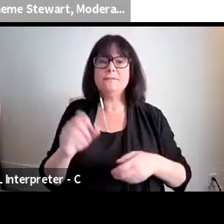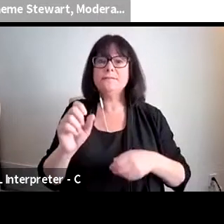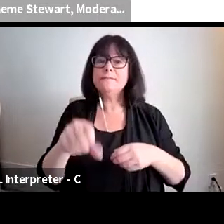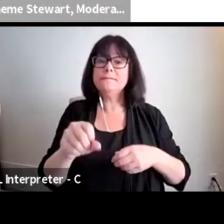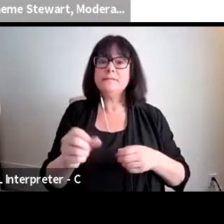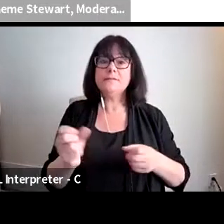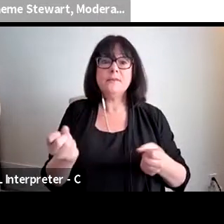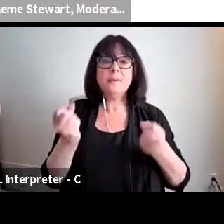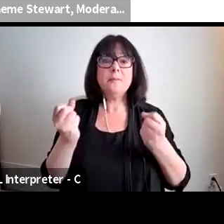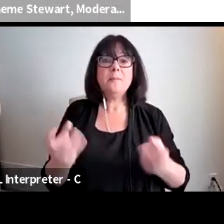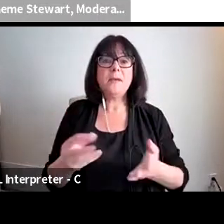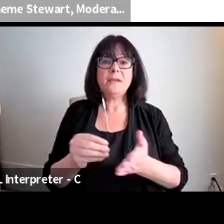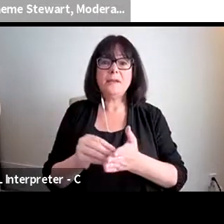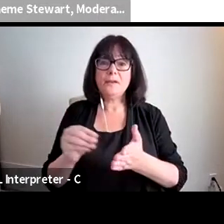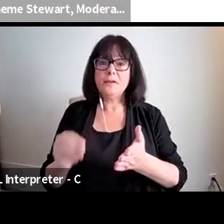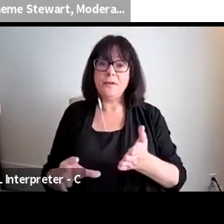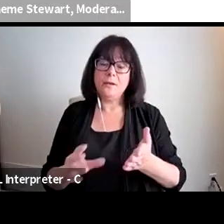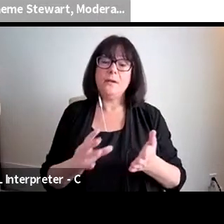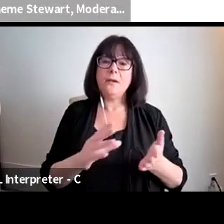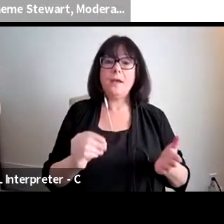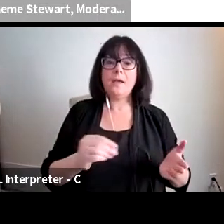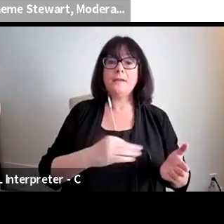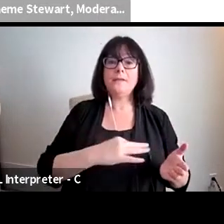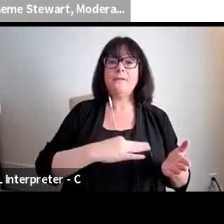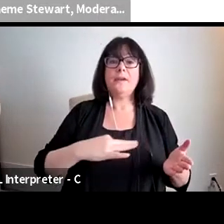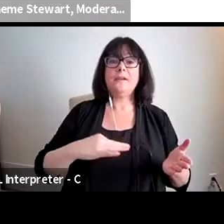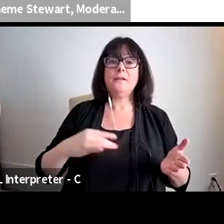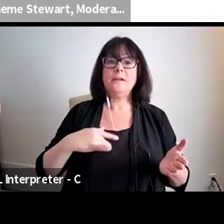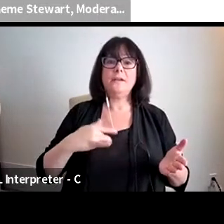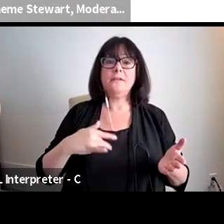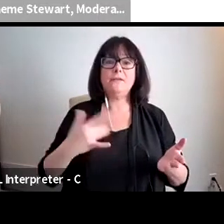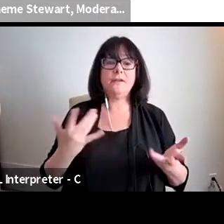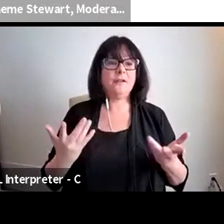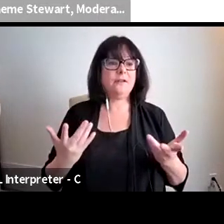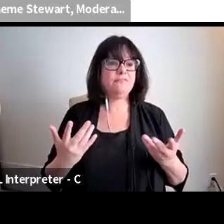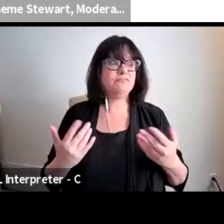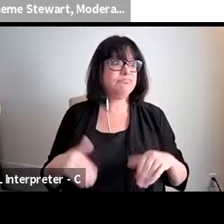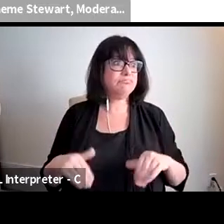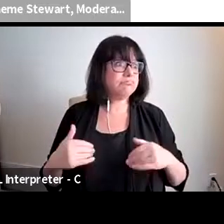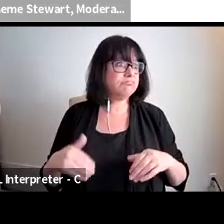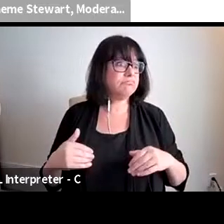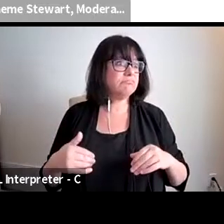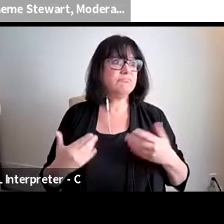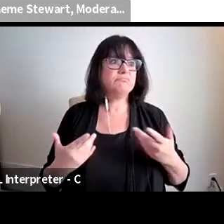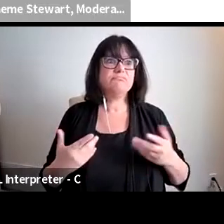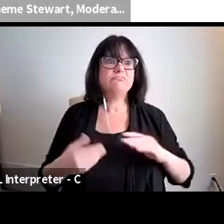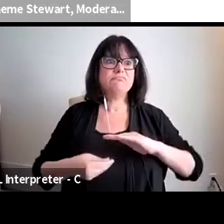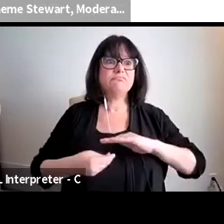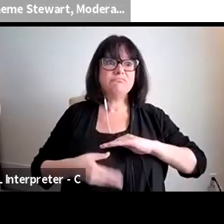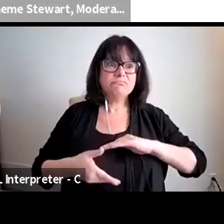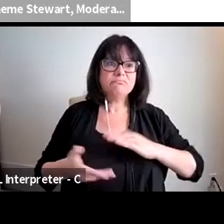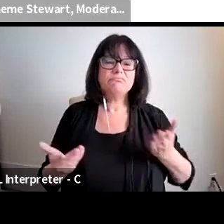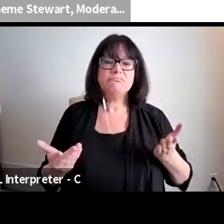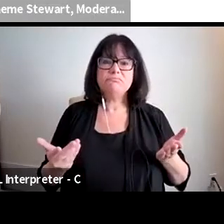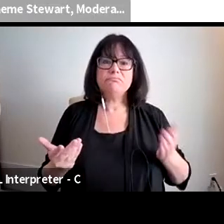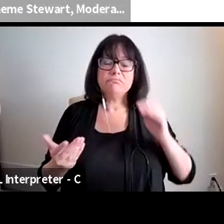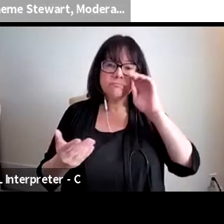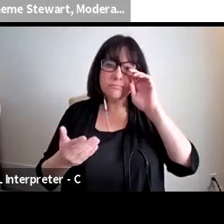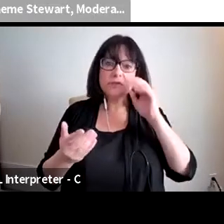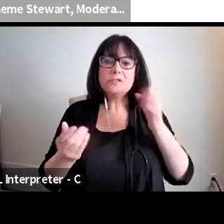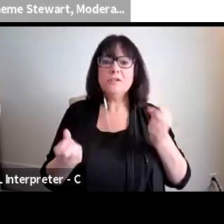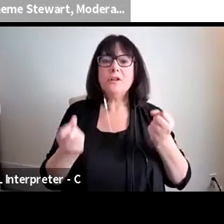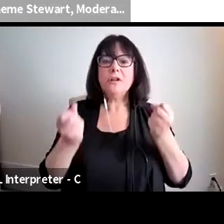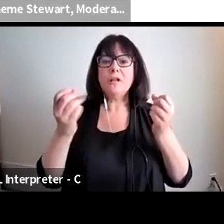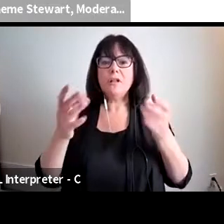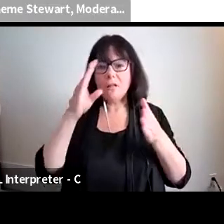and for faculty. And I know a lot of thought is going into assessment methods and